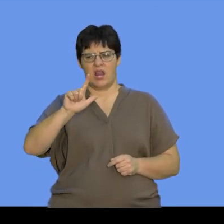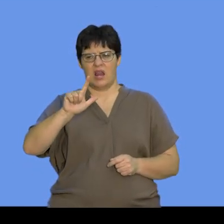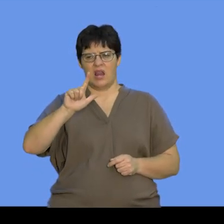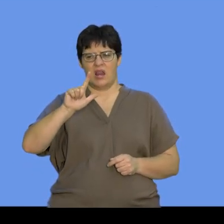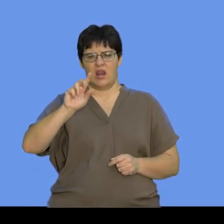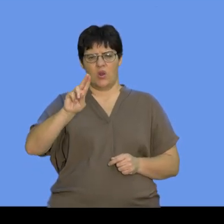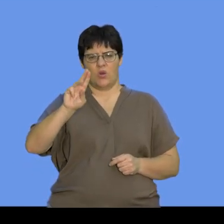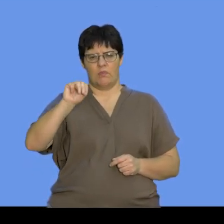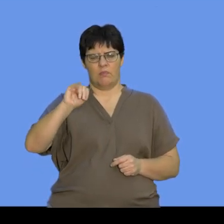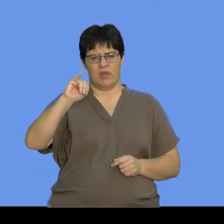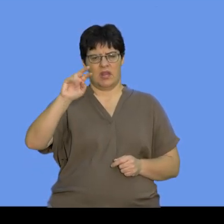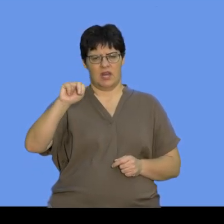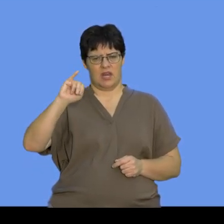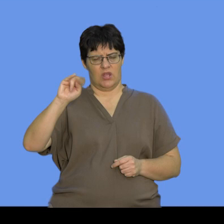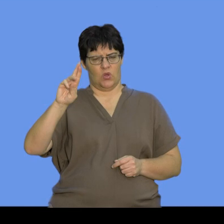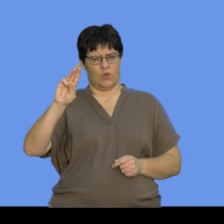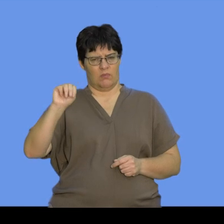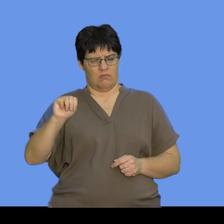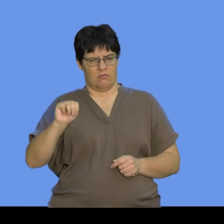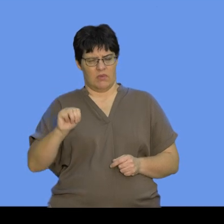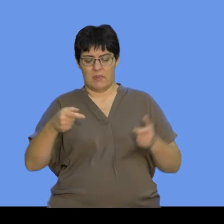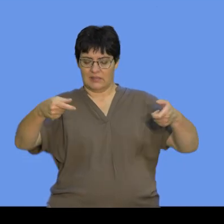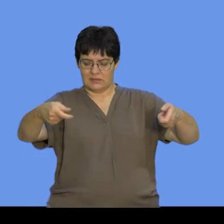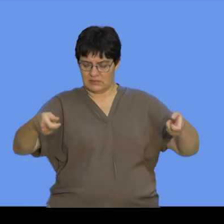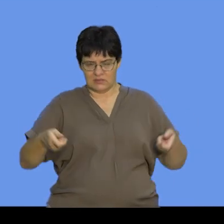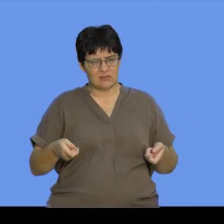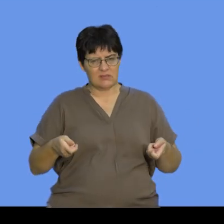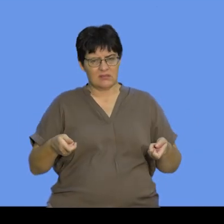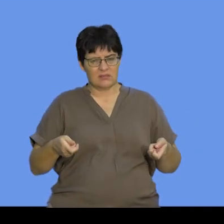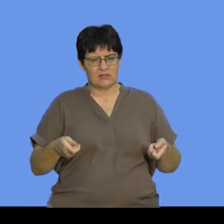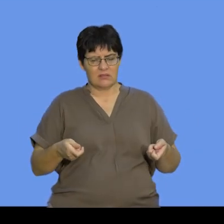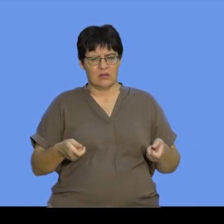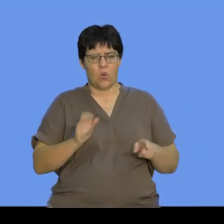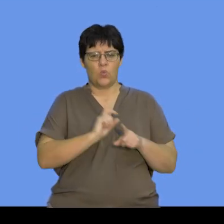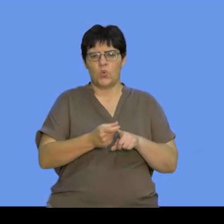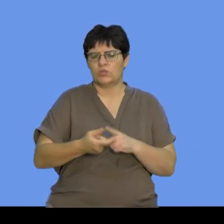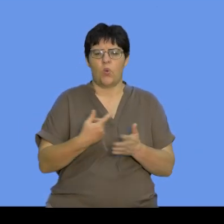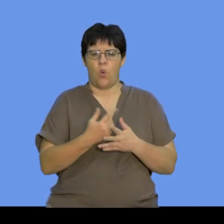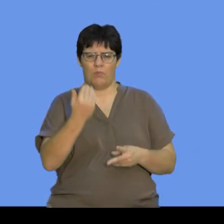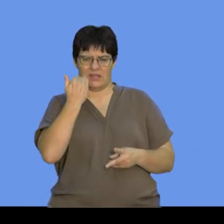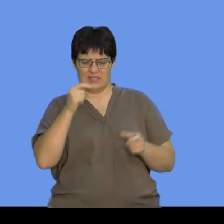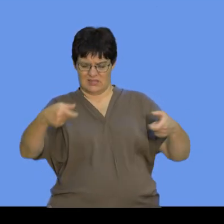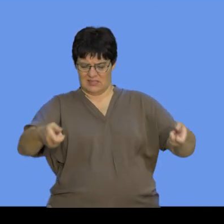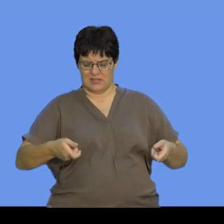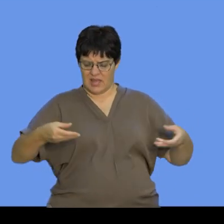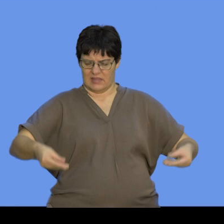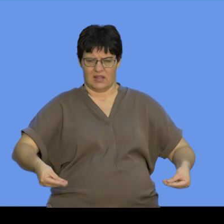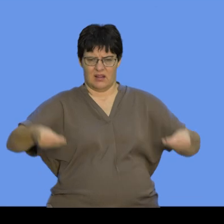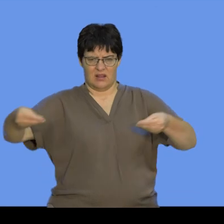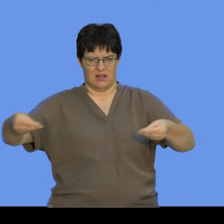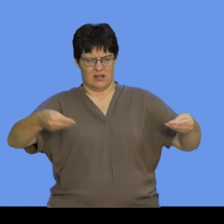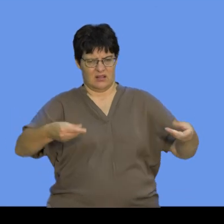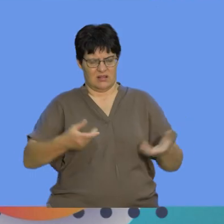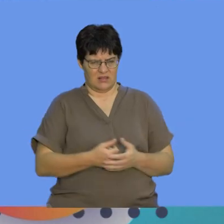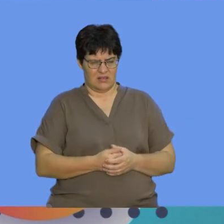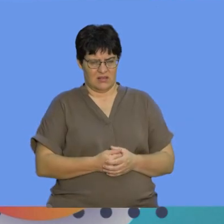aluminum, while the handles are made of wooden or plastic, okay? Now, this is the big idea that we